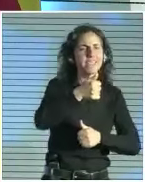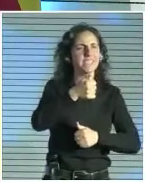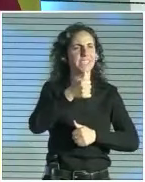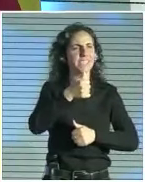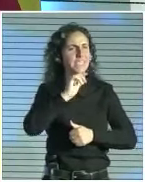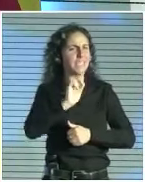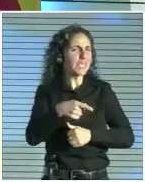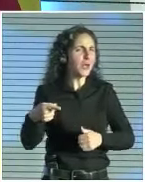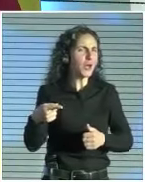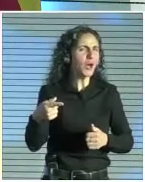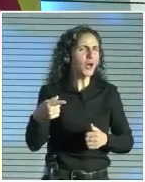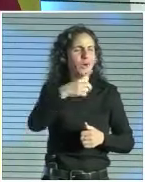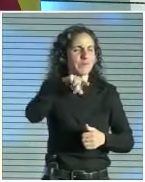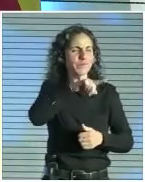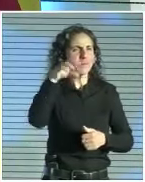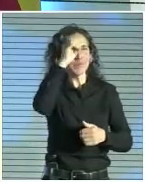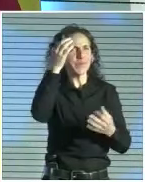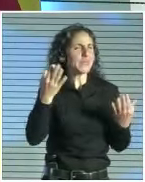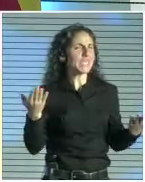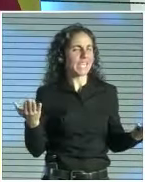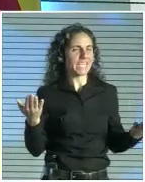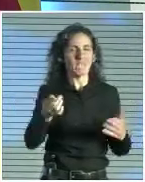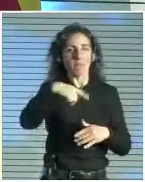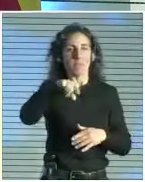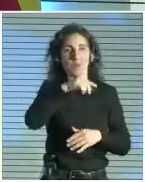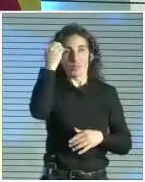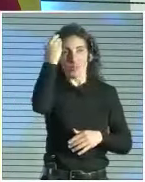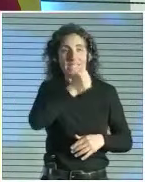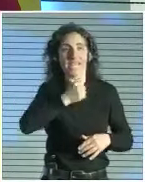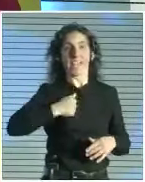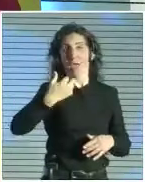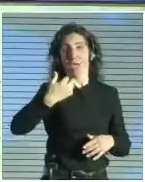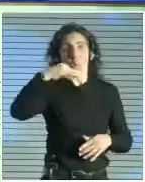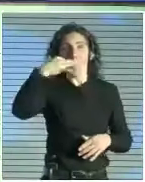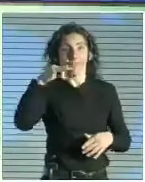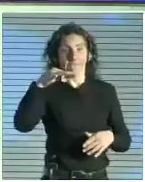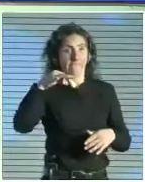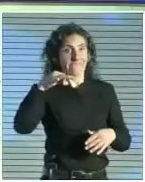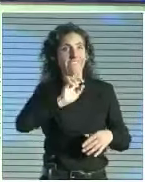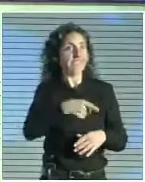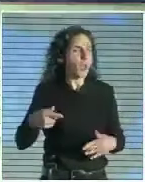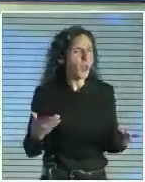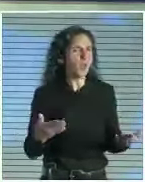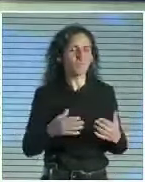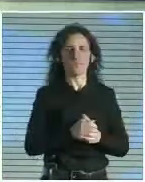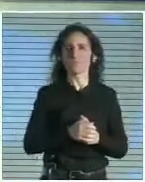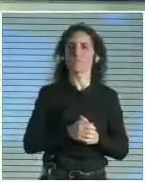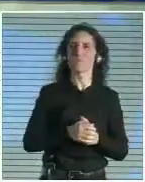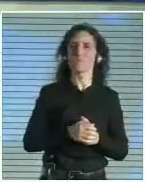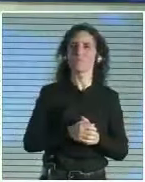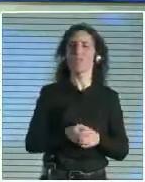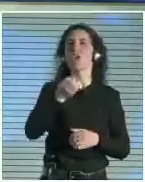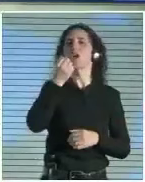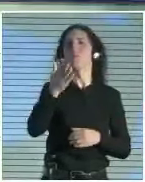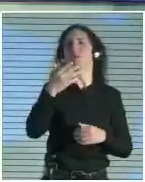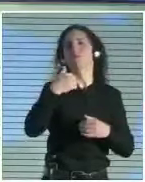Canada is unique? So I'll give you a perspective. So prior to me joining Destination Canada, I actually spent 7 years